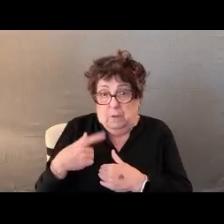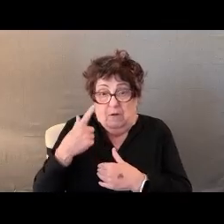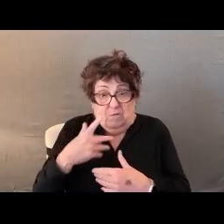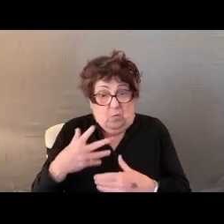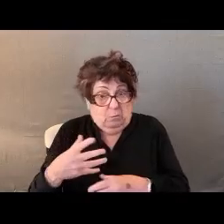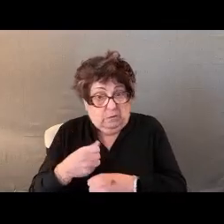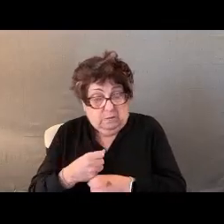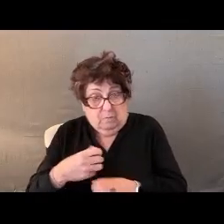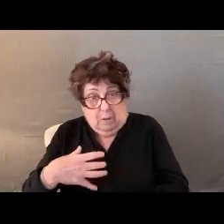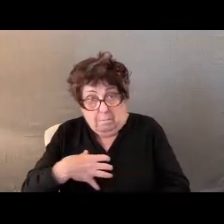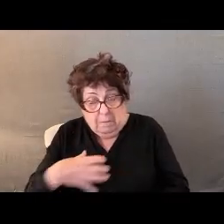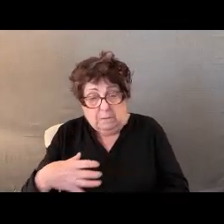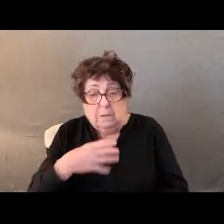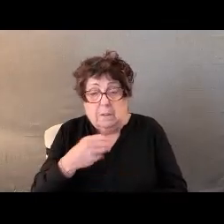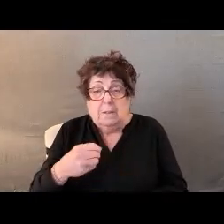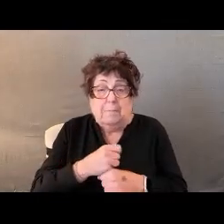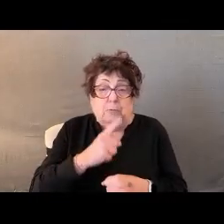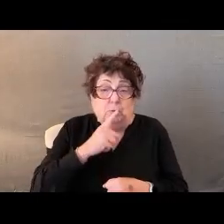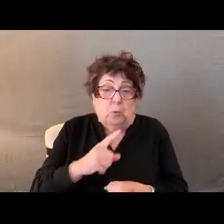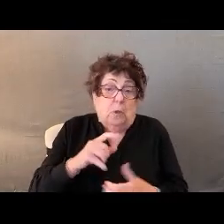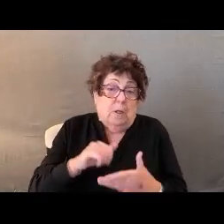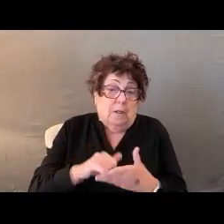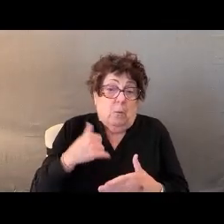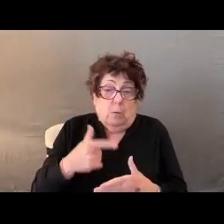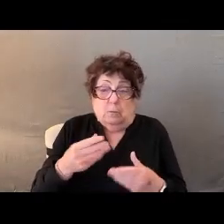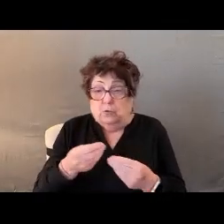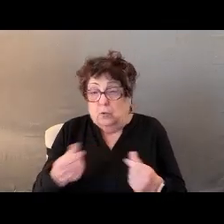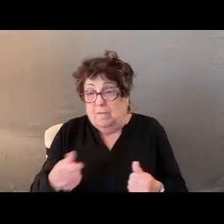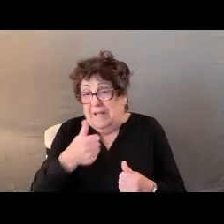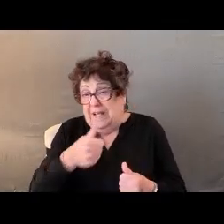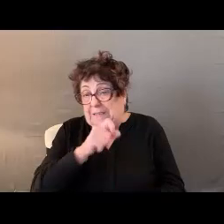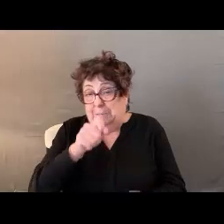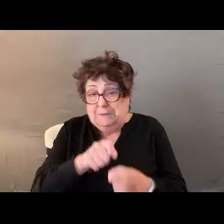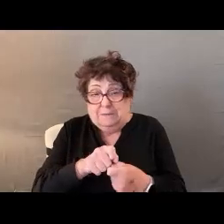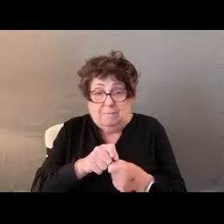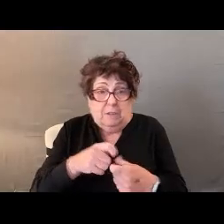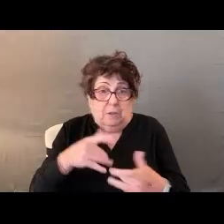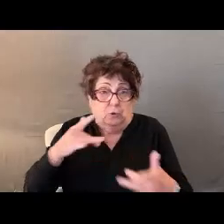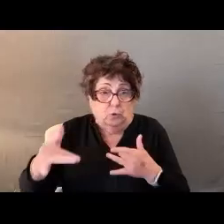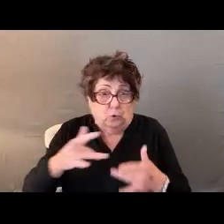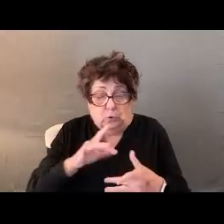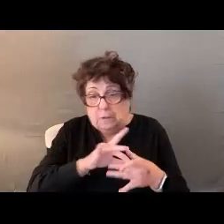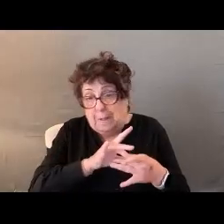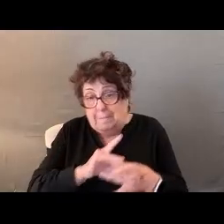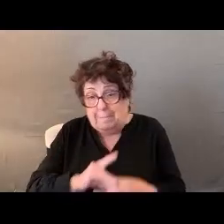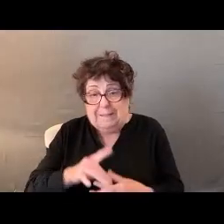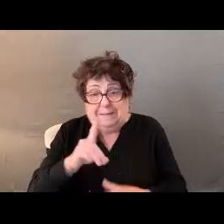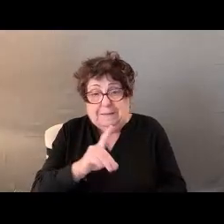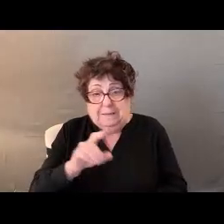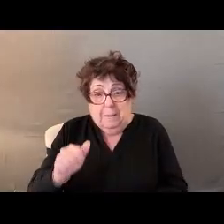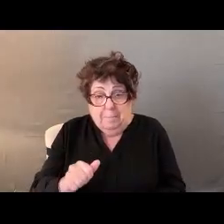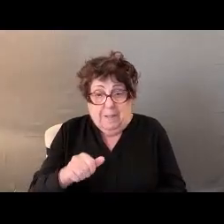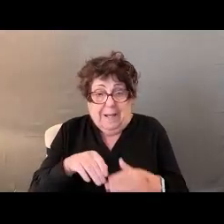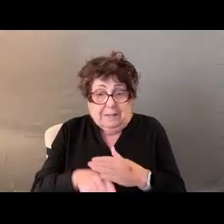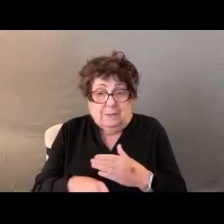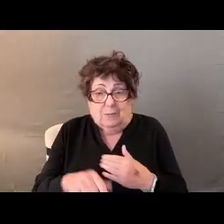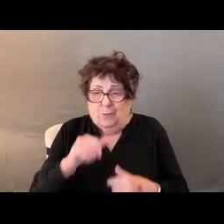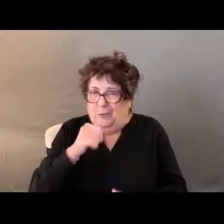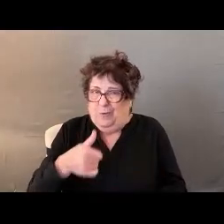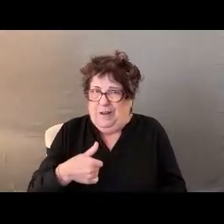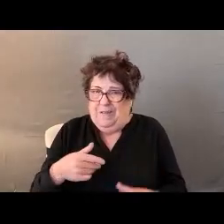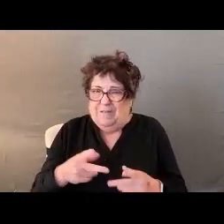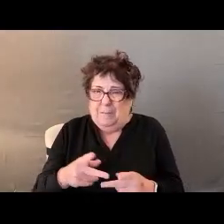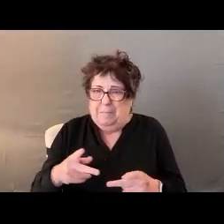specific concerns about disability access, but we don't have a position who's really responsible for writing an entire plan like this and